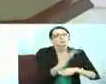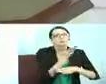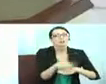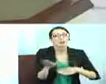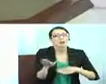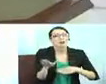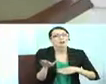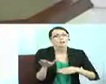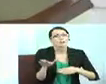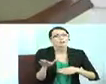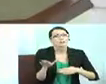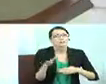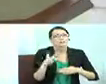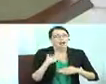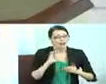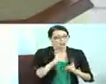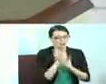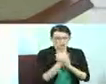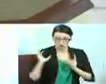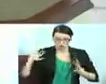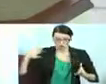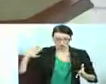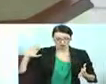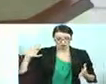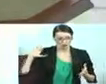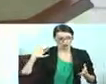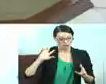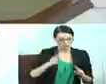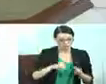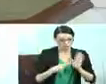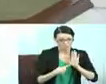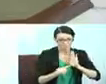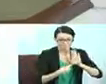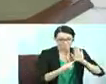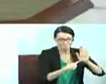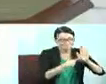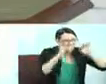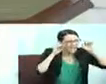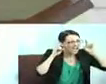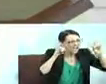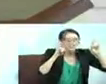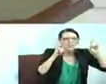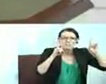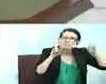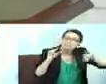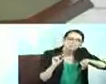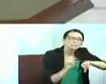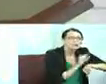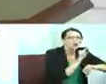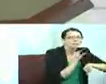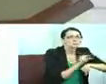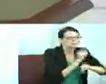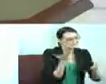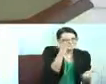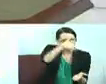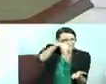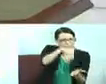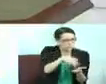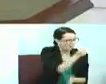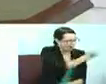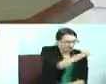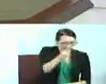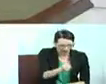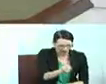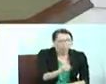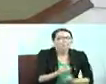and entwine my culture and my heritage and edification of a gospel-centered community